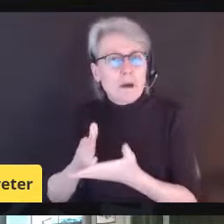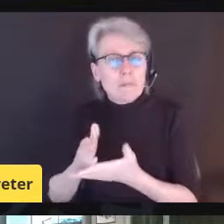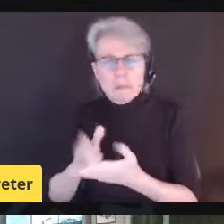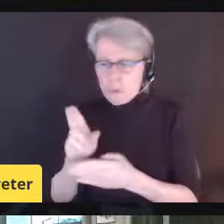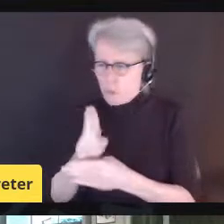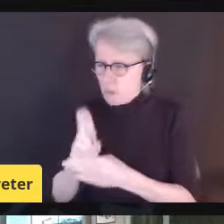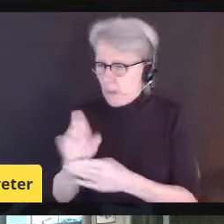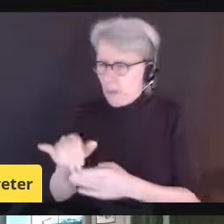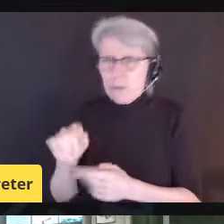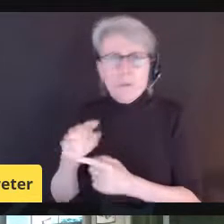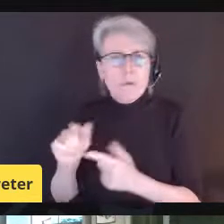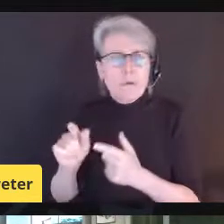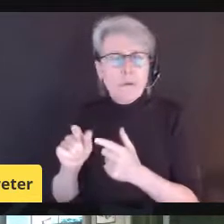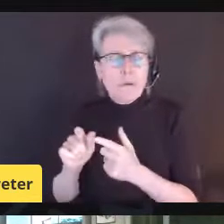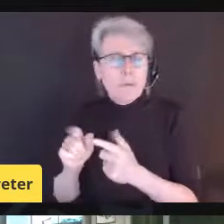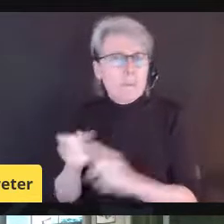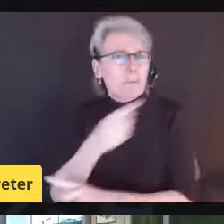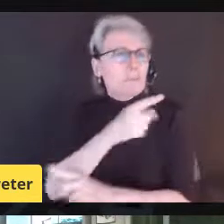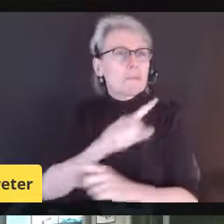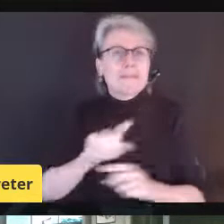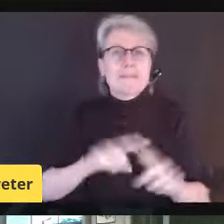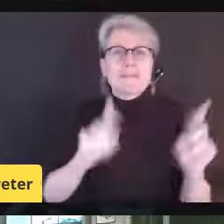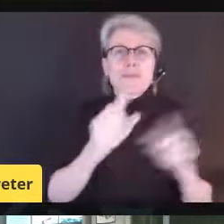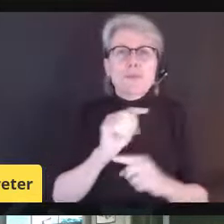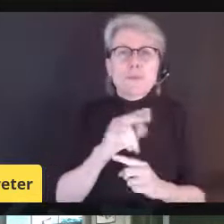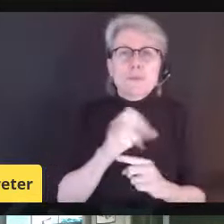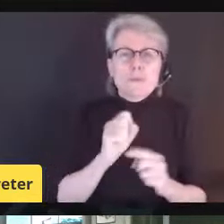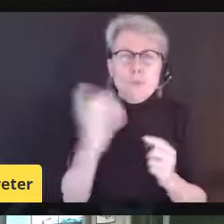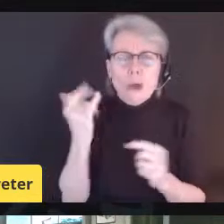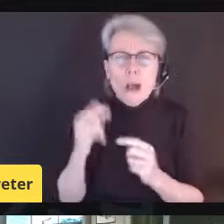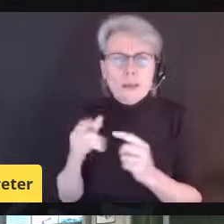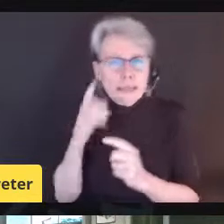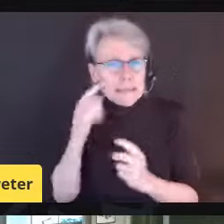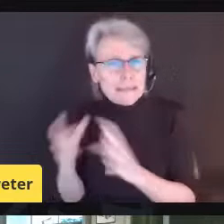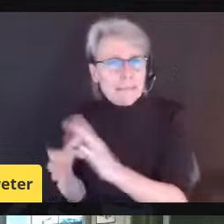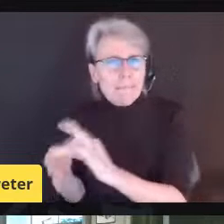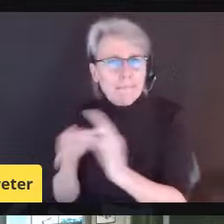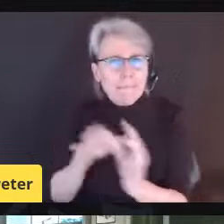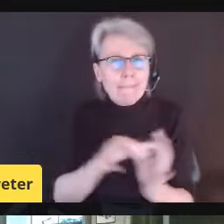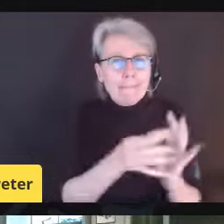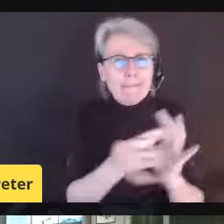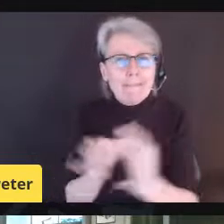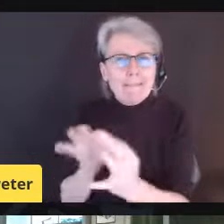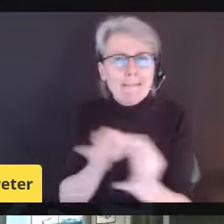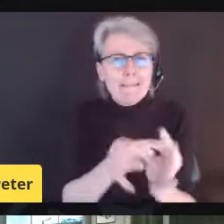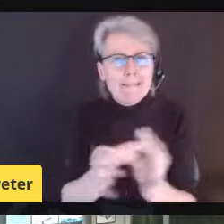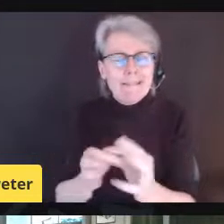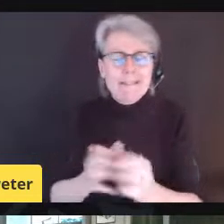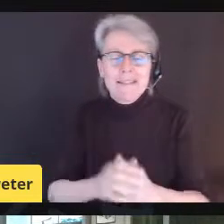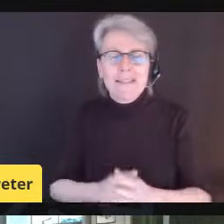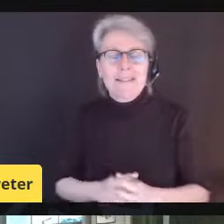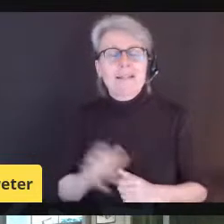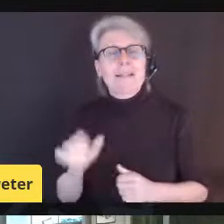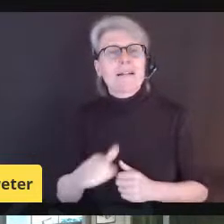being able to actually look at those pieces was really neat. And one of the cool things about a lot of the stuff we're looking at,